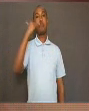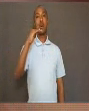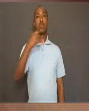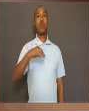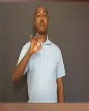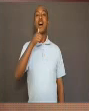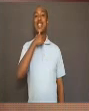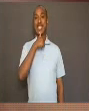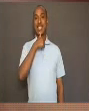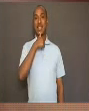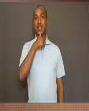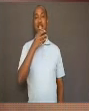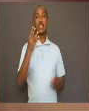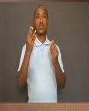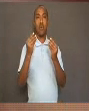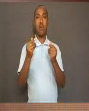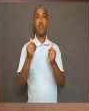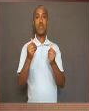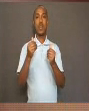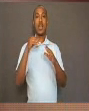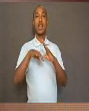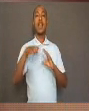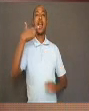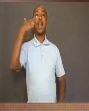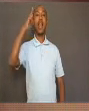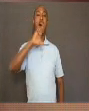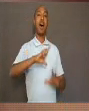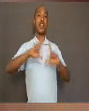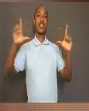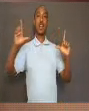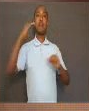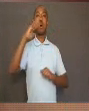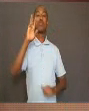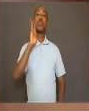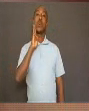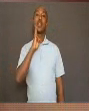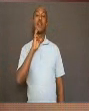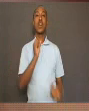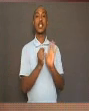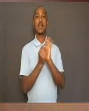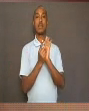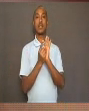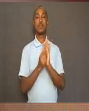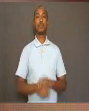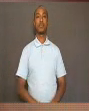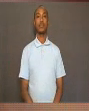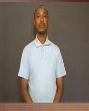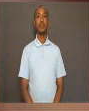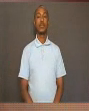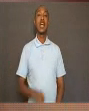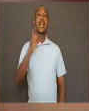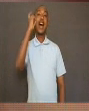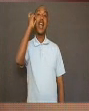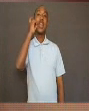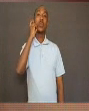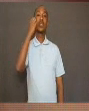of acid dissolved in a large amount of water. For example, a